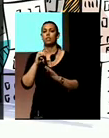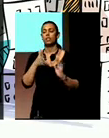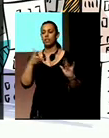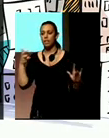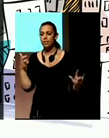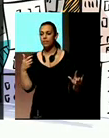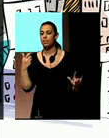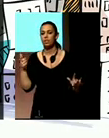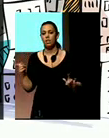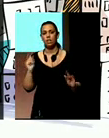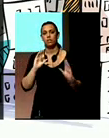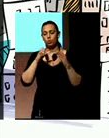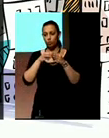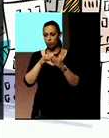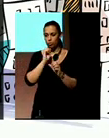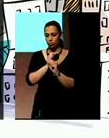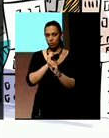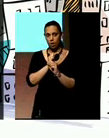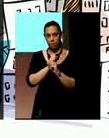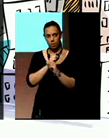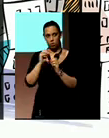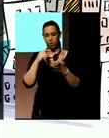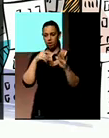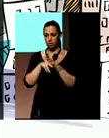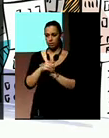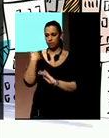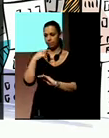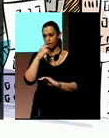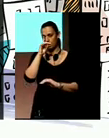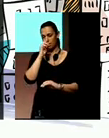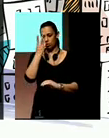She is part of the Architect Institute in Ireland.